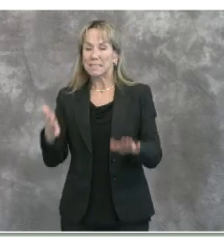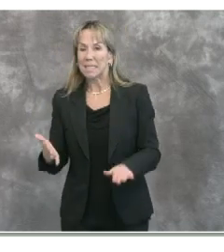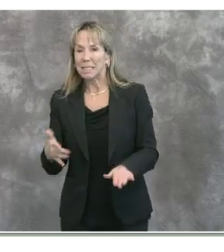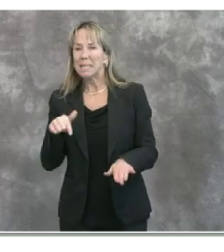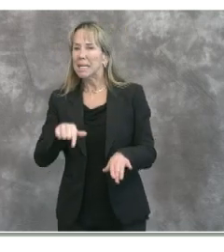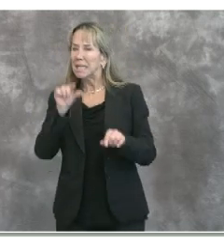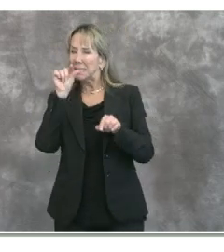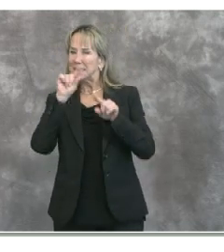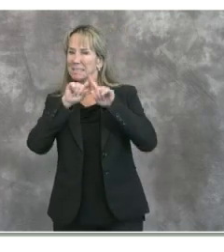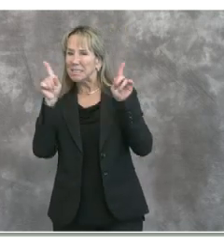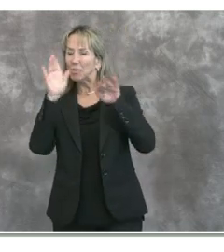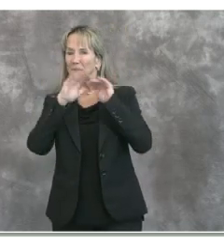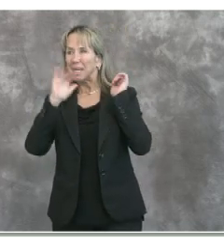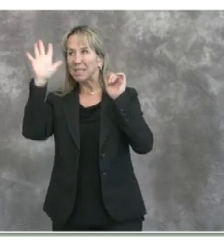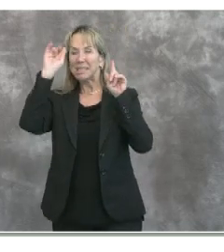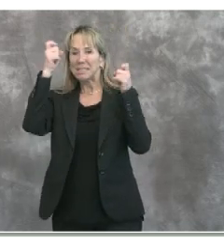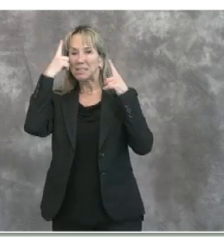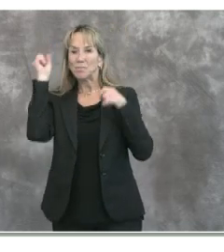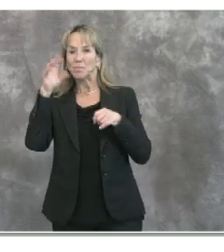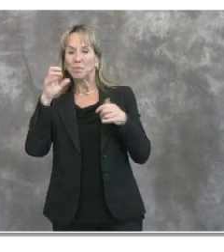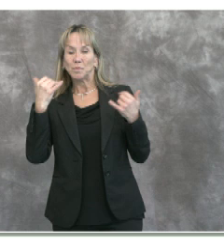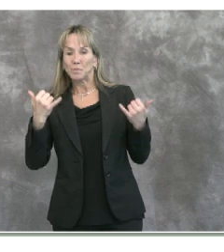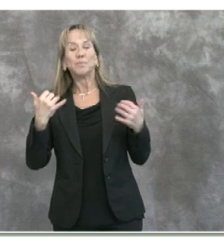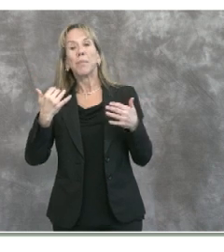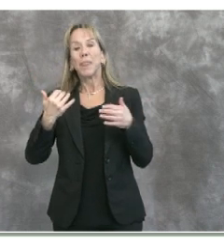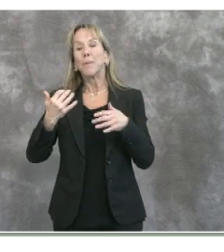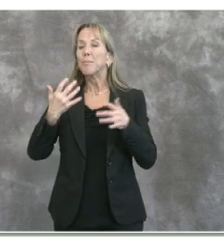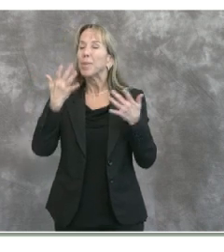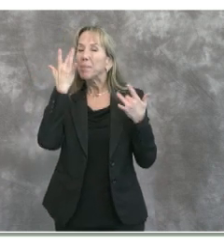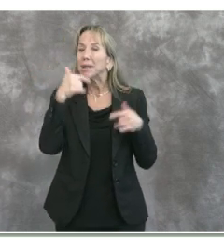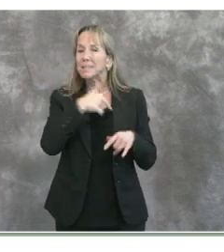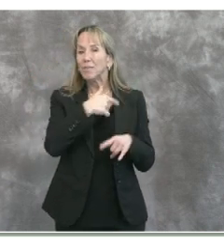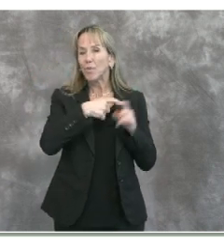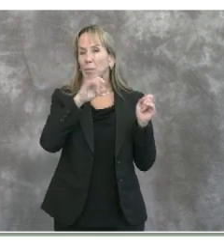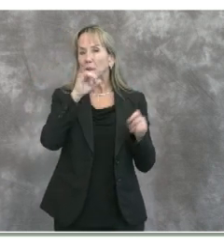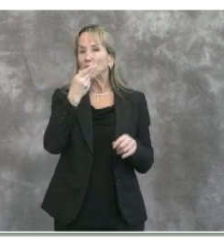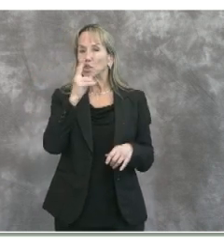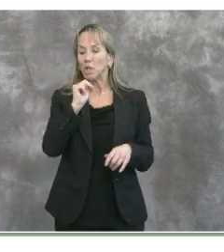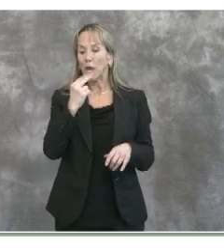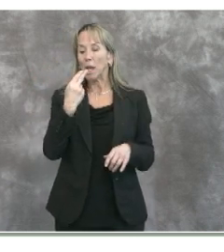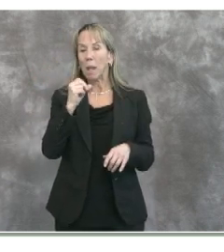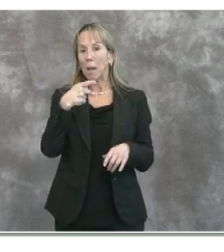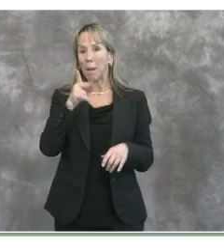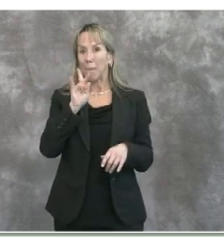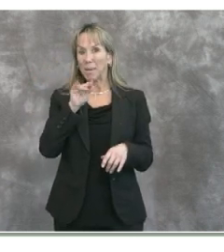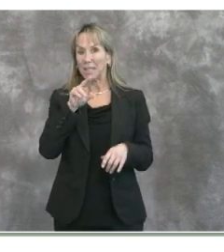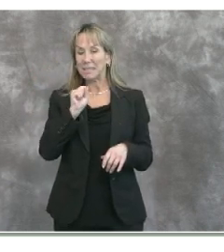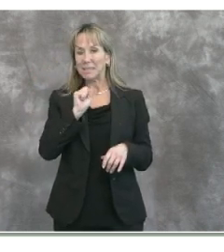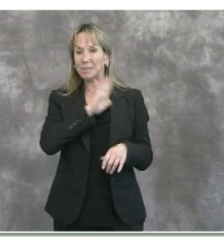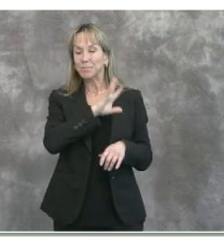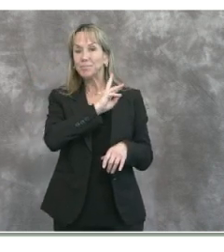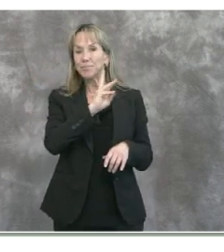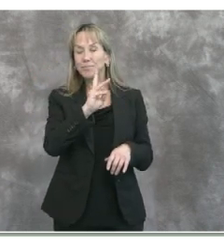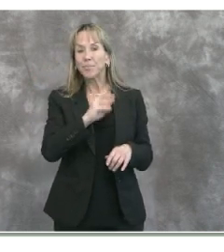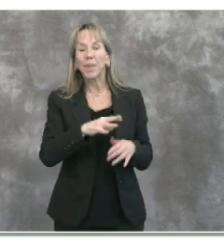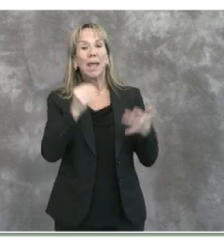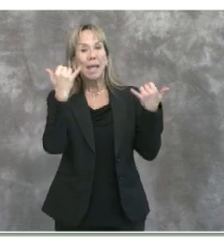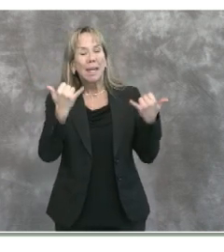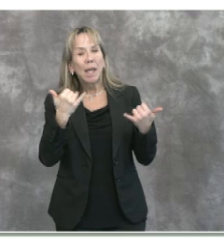governor briefed because these, again, are coming from the Johns Hopkins website. And as we've heard today, we now